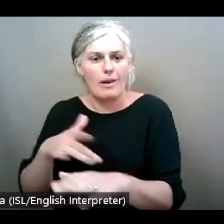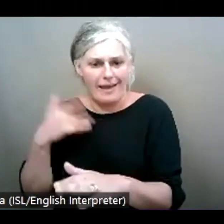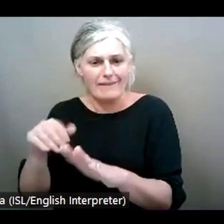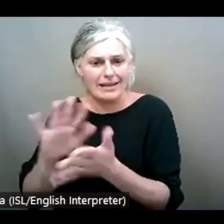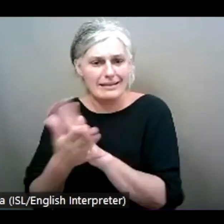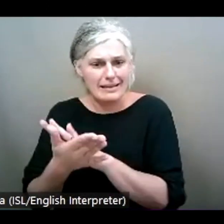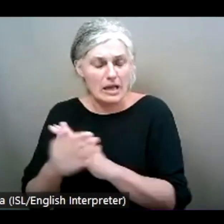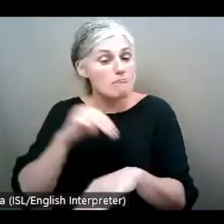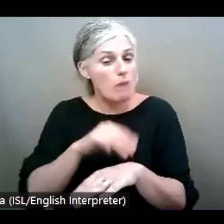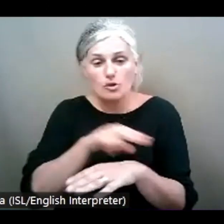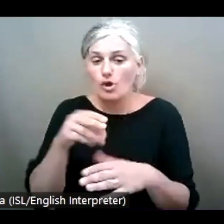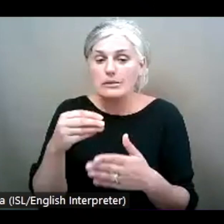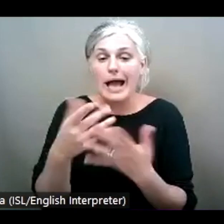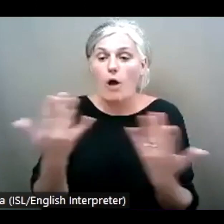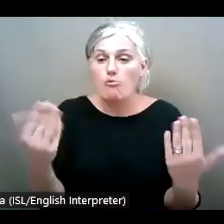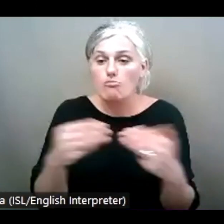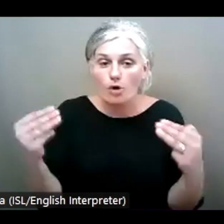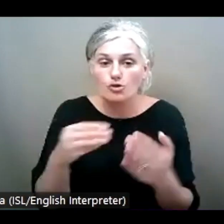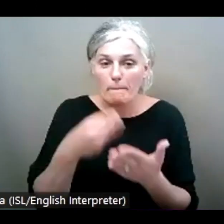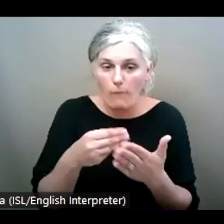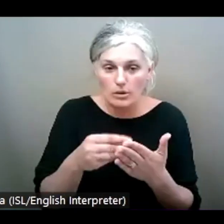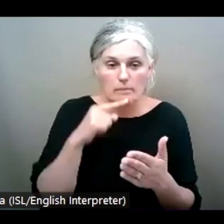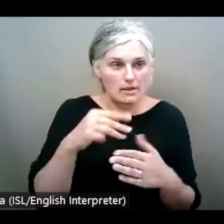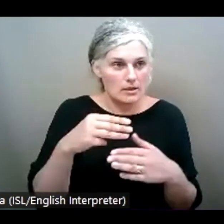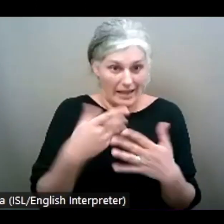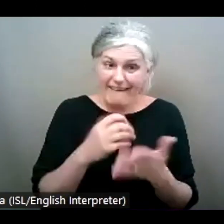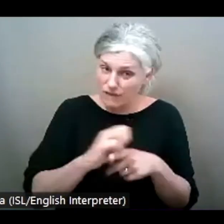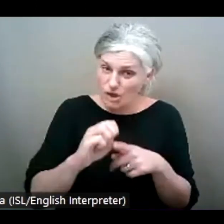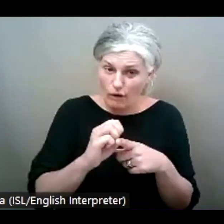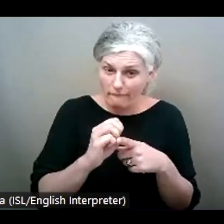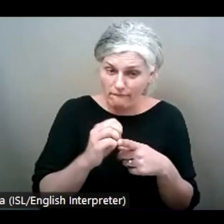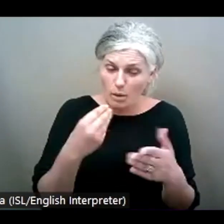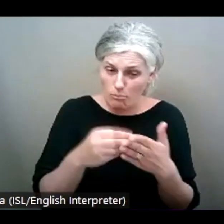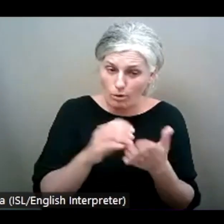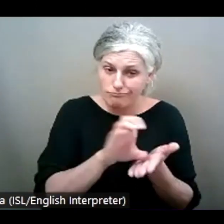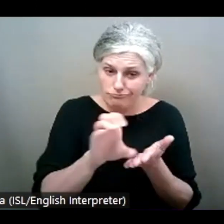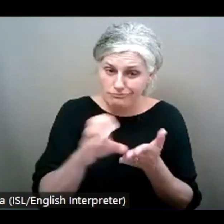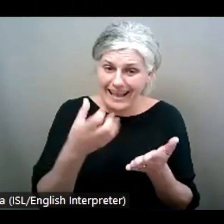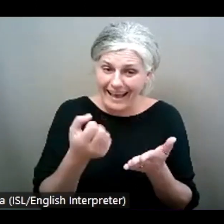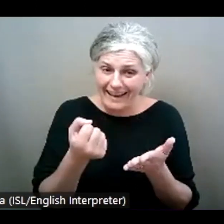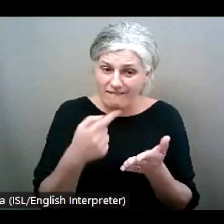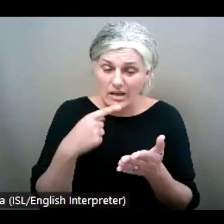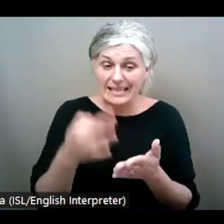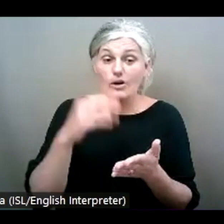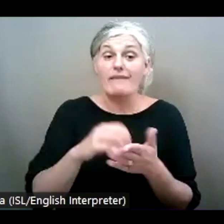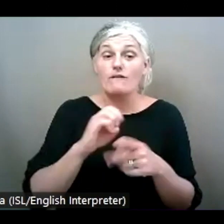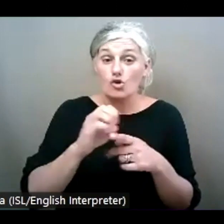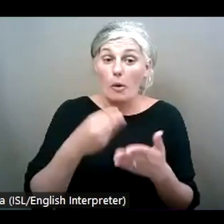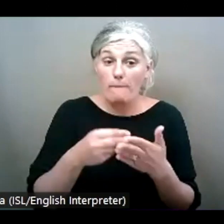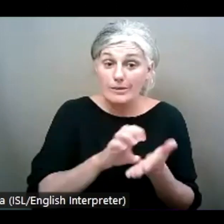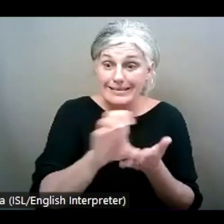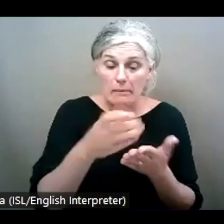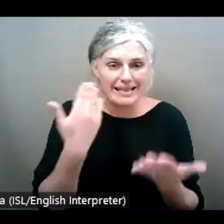problem is not the amount of money. There is more than enough money to go around. But who has the bulk of money and how it's been